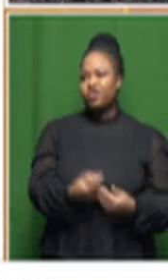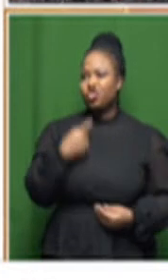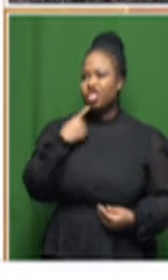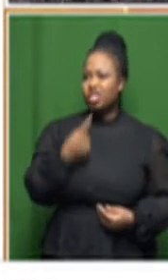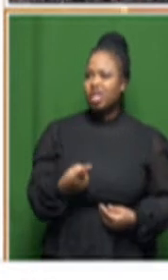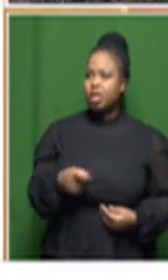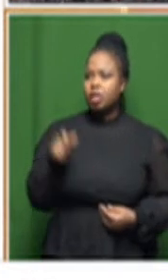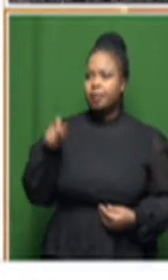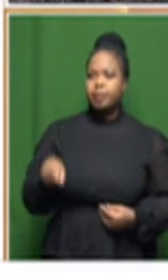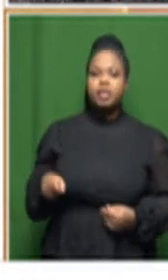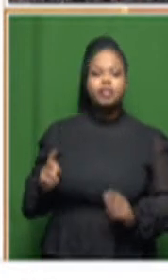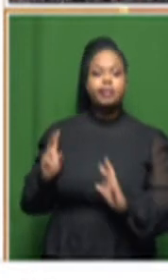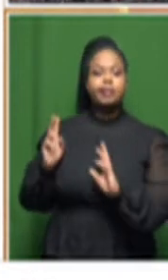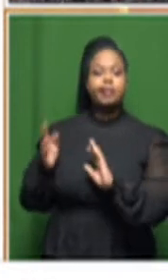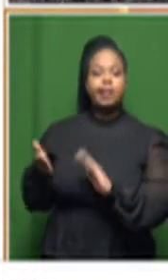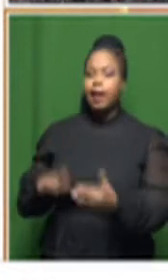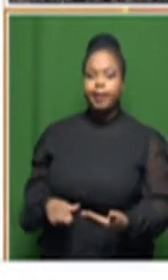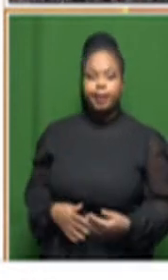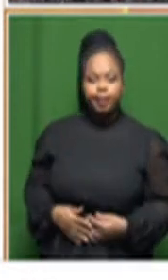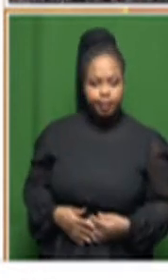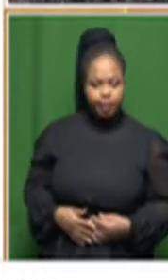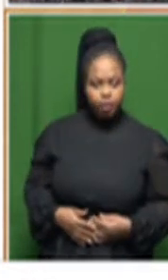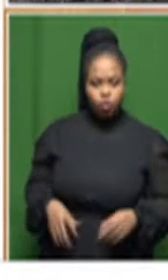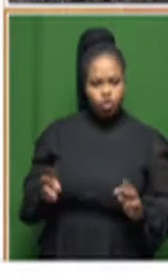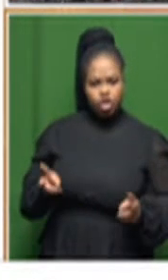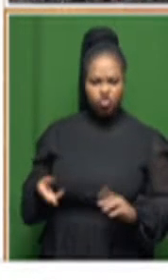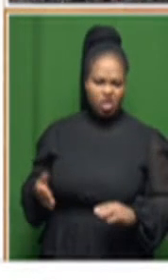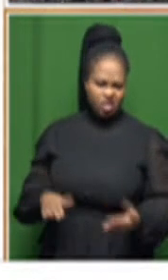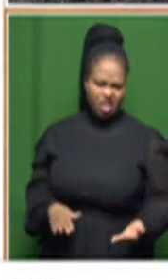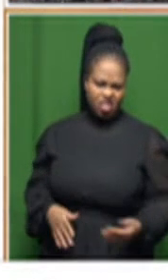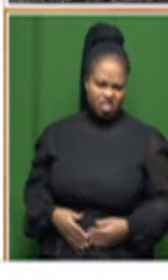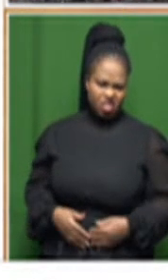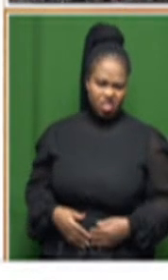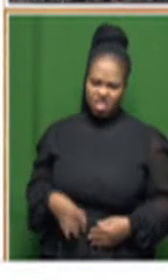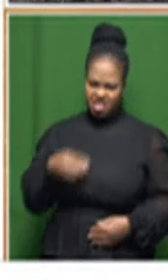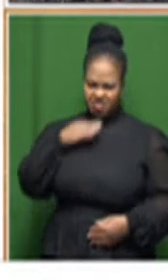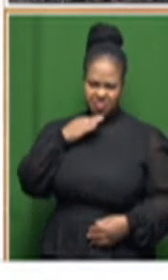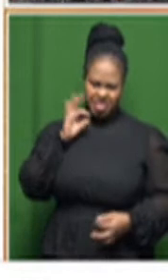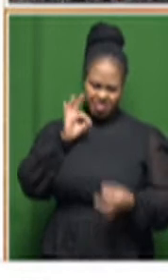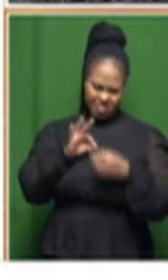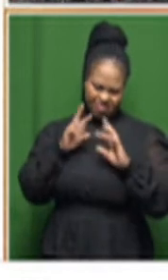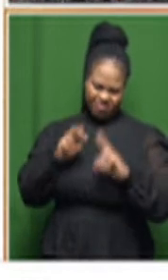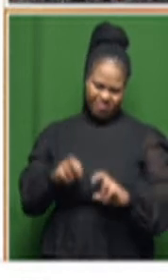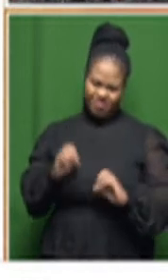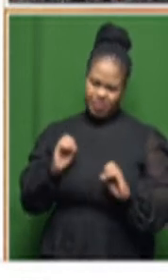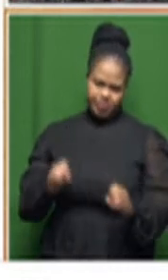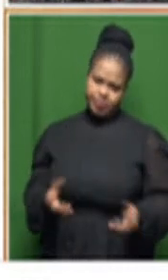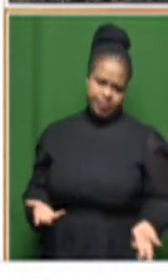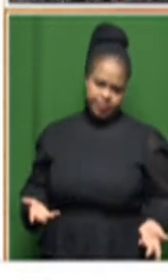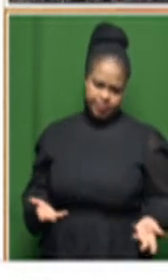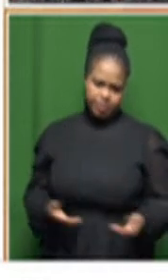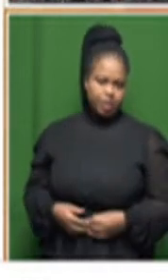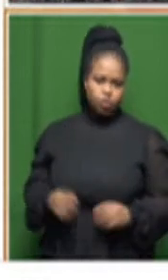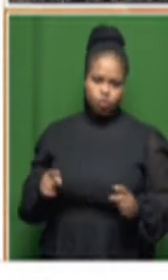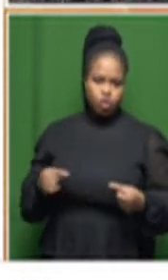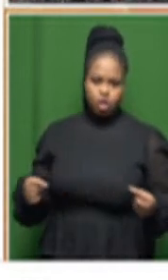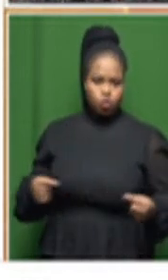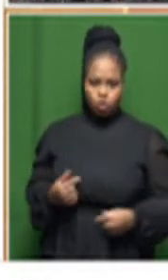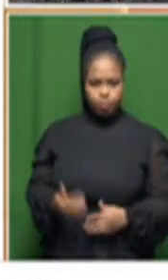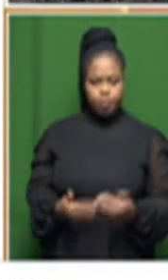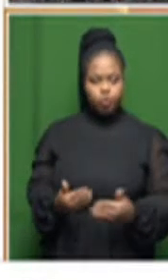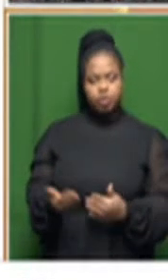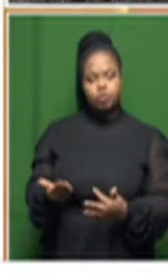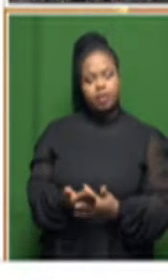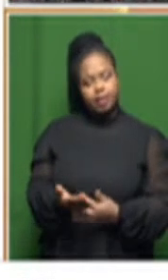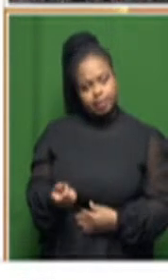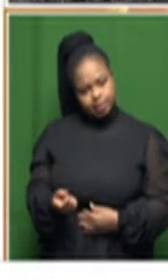a death or a natural death, then there's no specific diagnosis and you cannot proceed with the